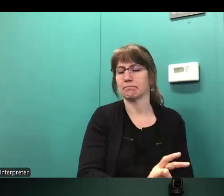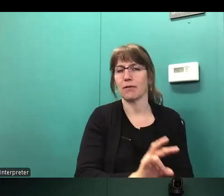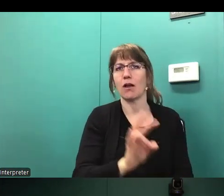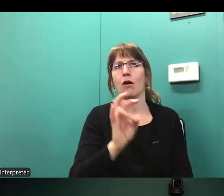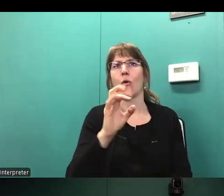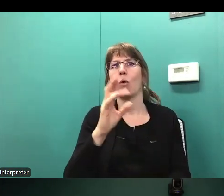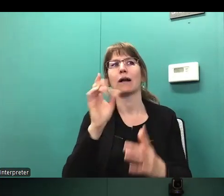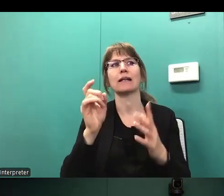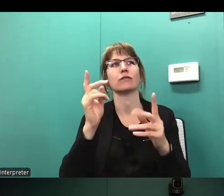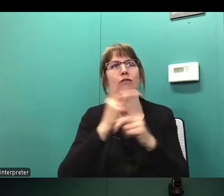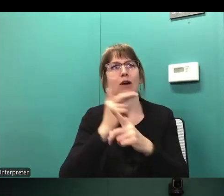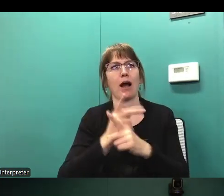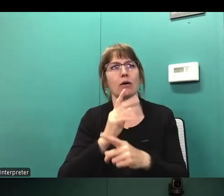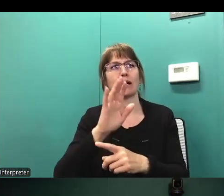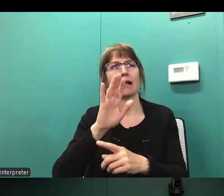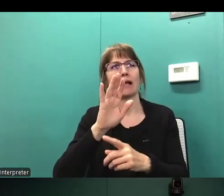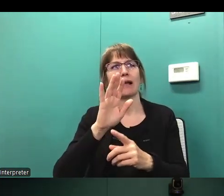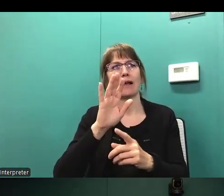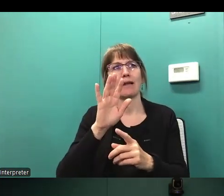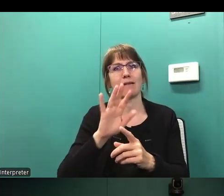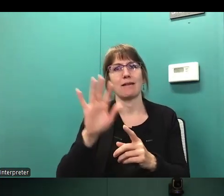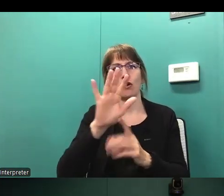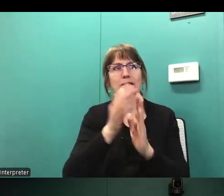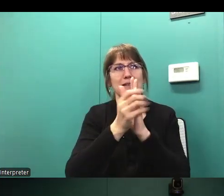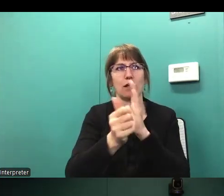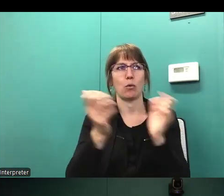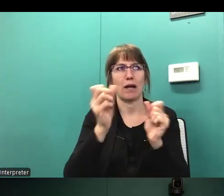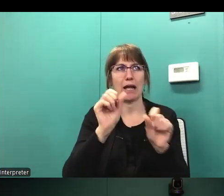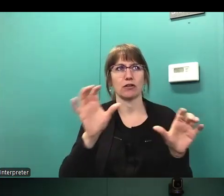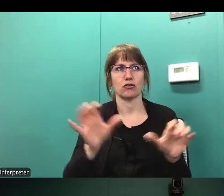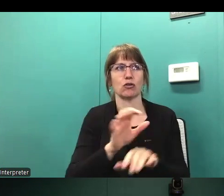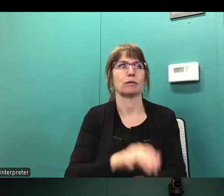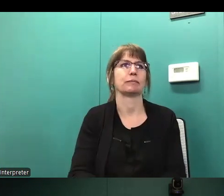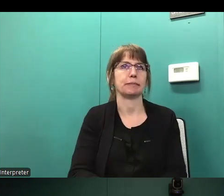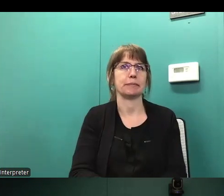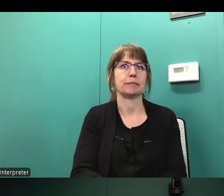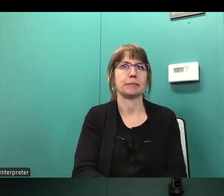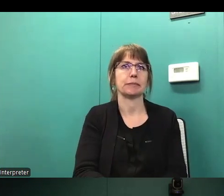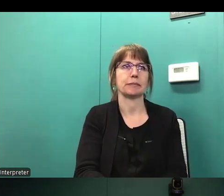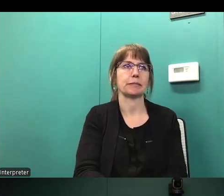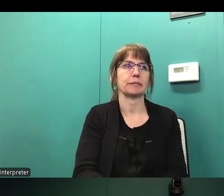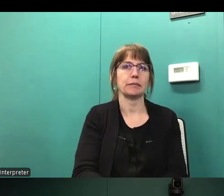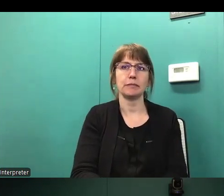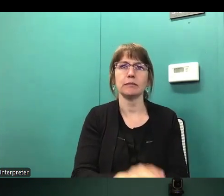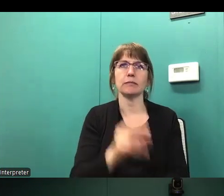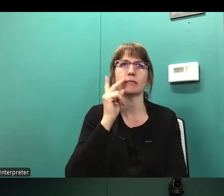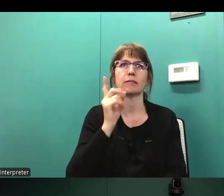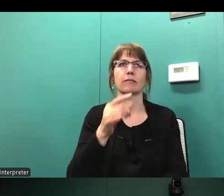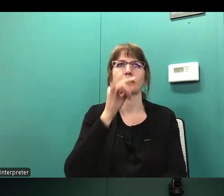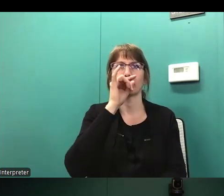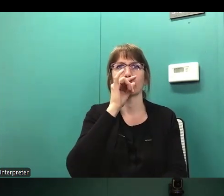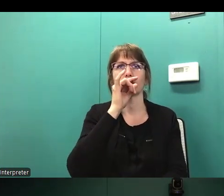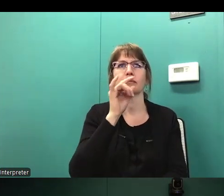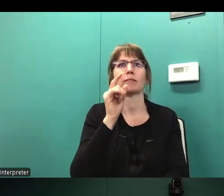stamp, where they're at to kind of get an idea. So this kid, let's just look at the first utterance. I